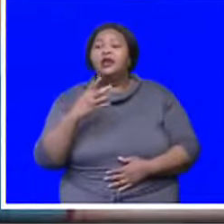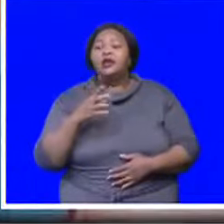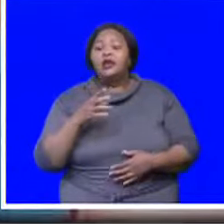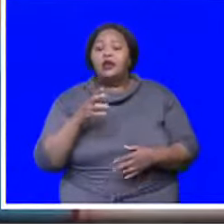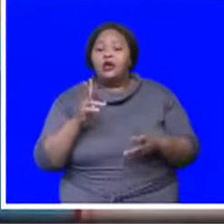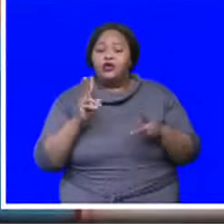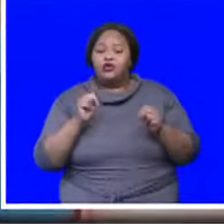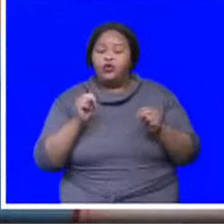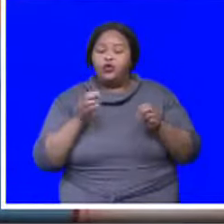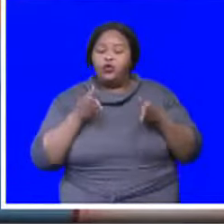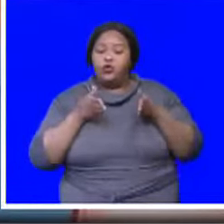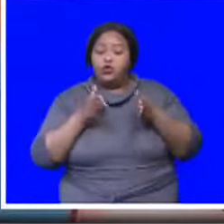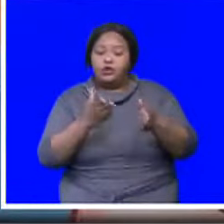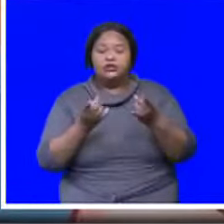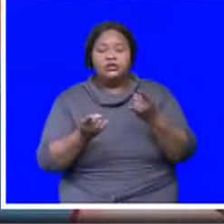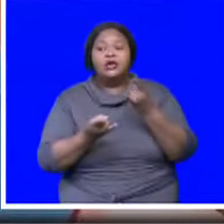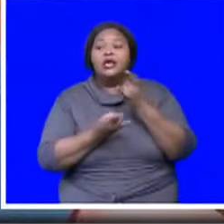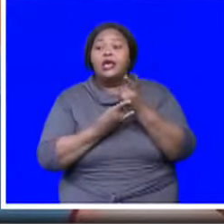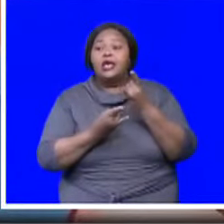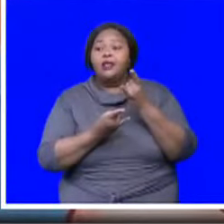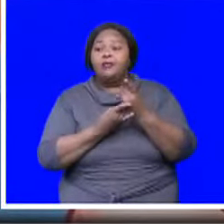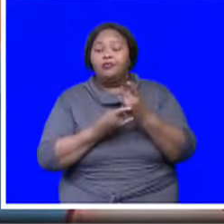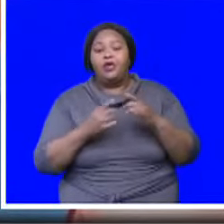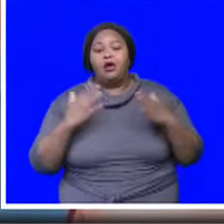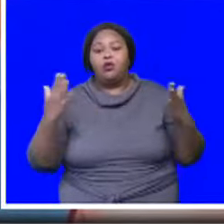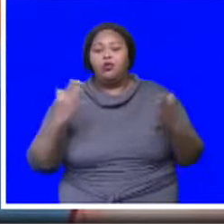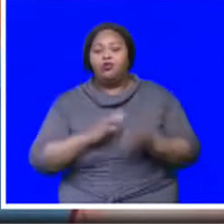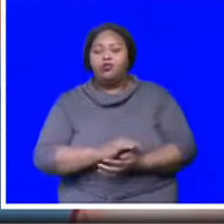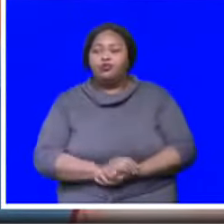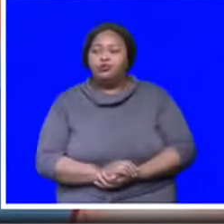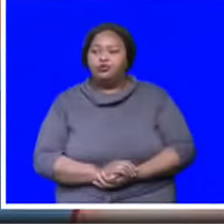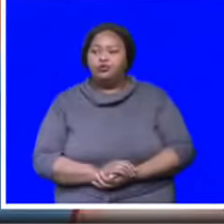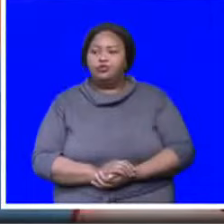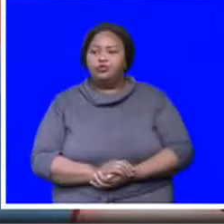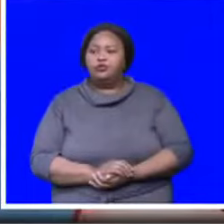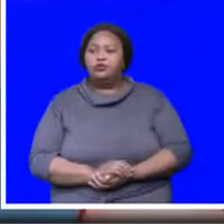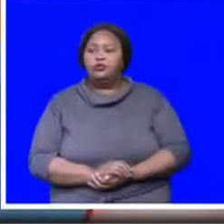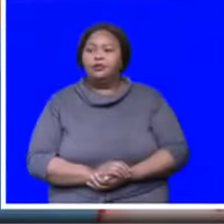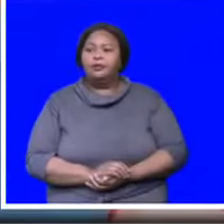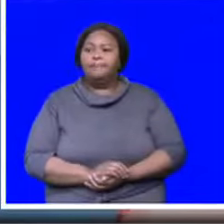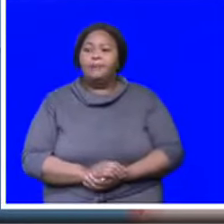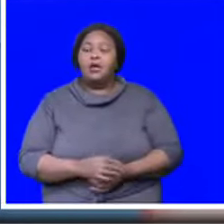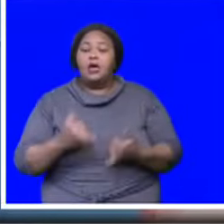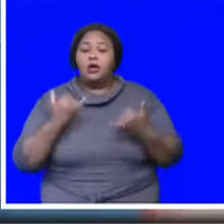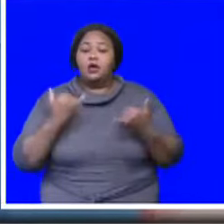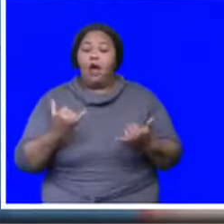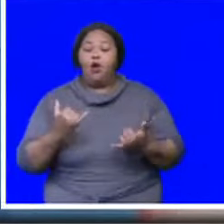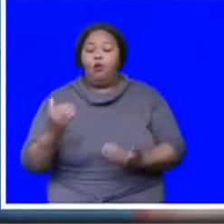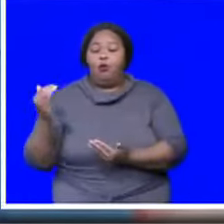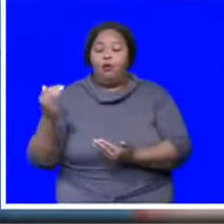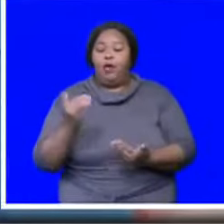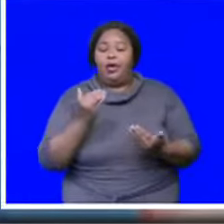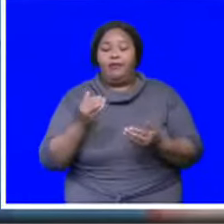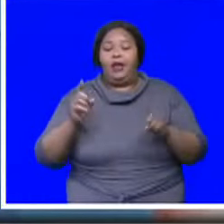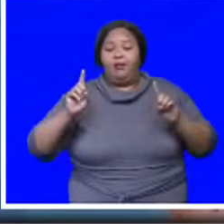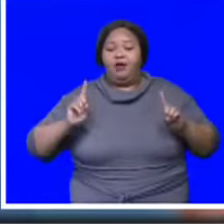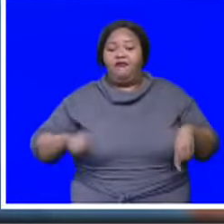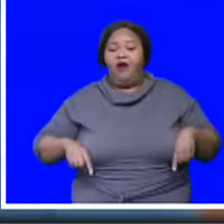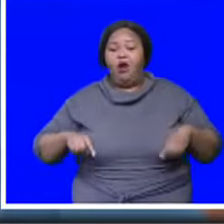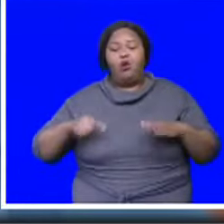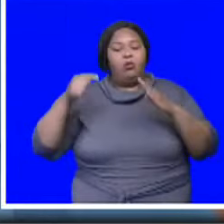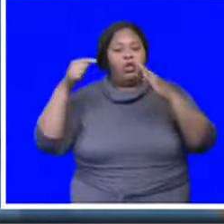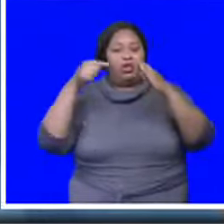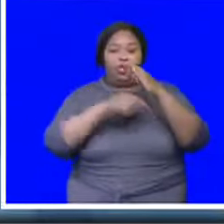unit. And now we understand that death that is preventable has been reduced